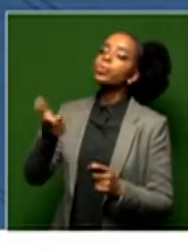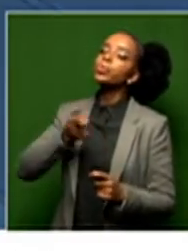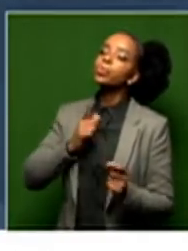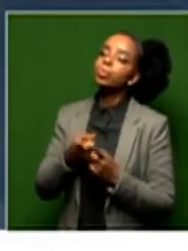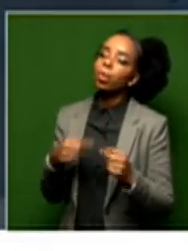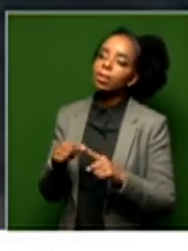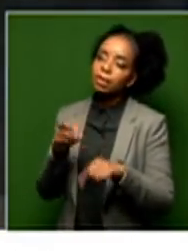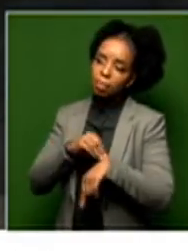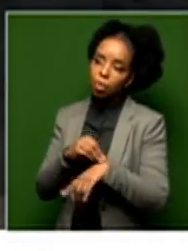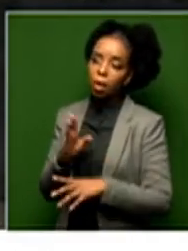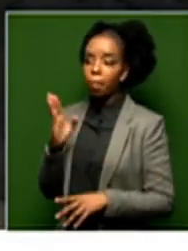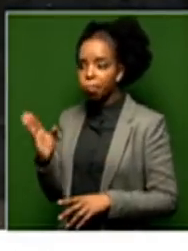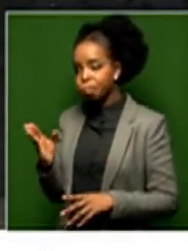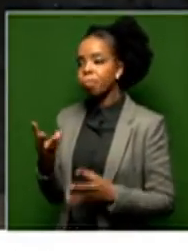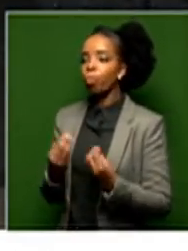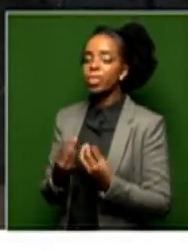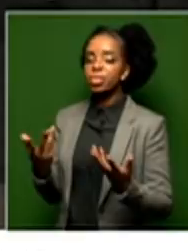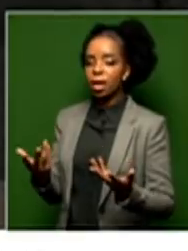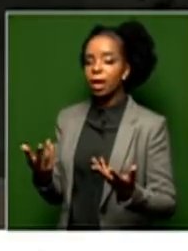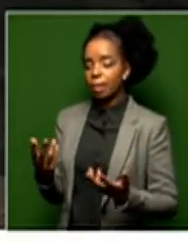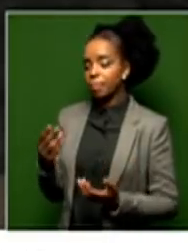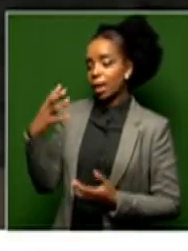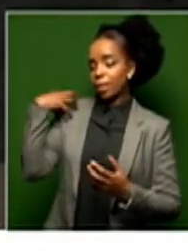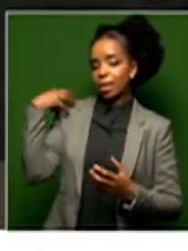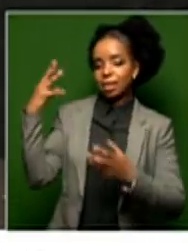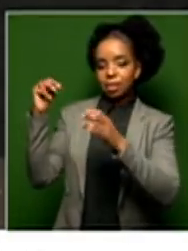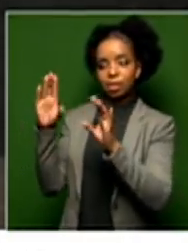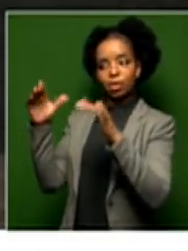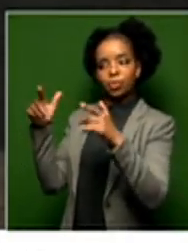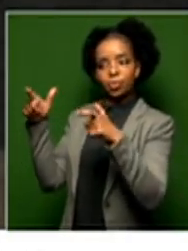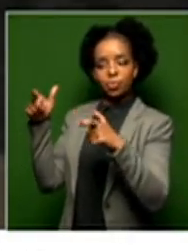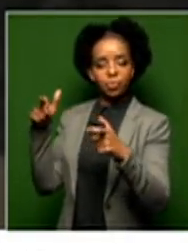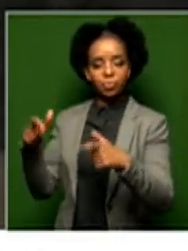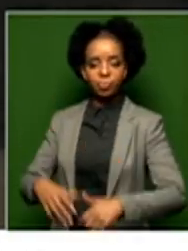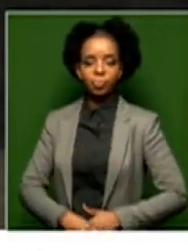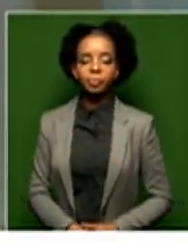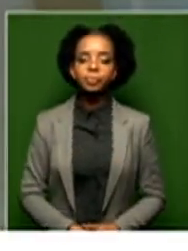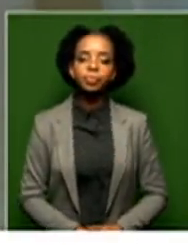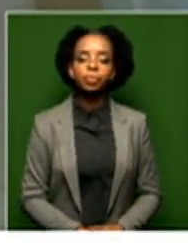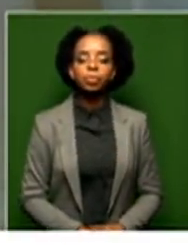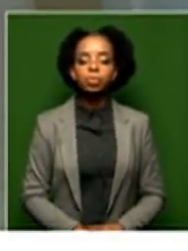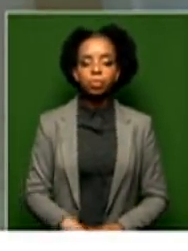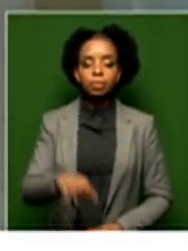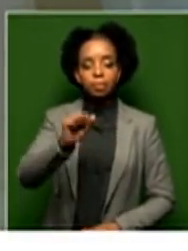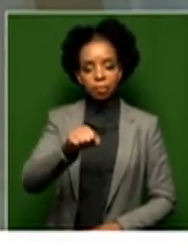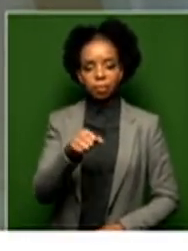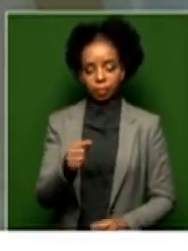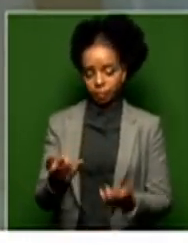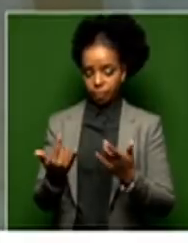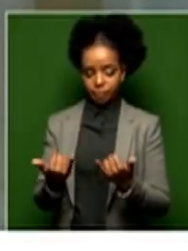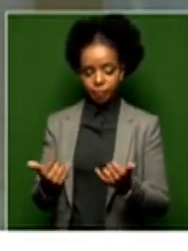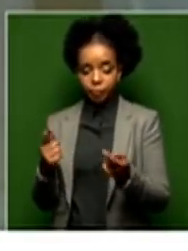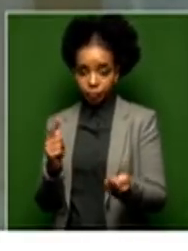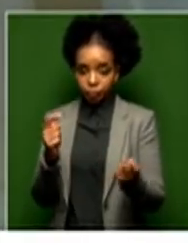ministerial issues as well? Yeah, look, there is the reform or the restructuring of Eskom is